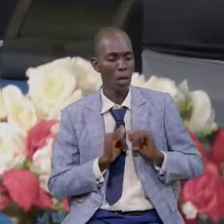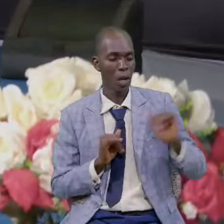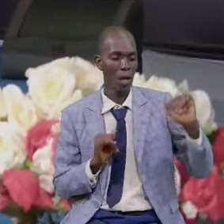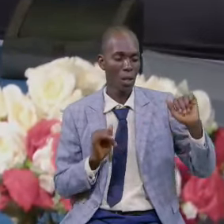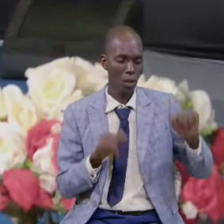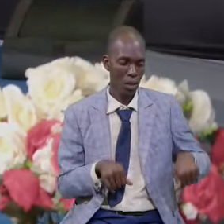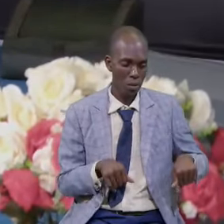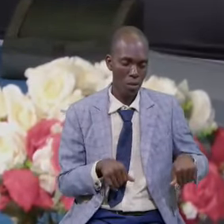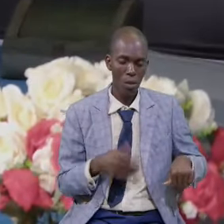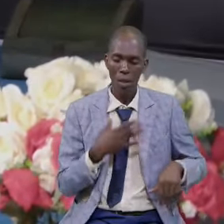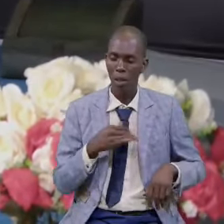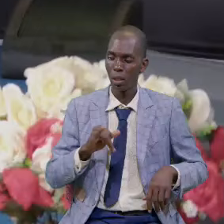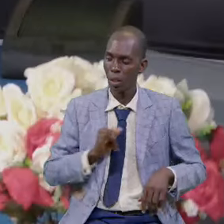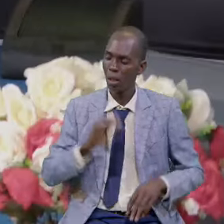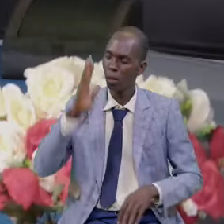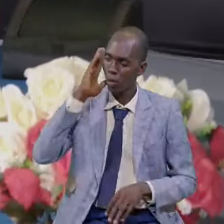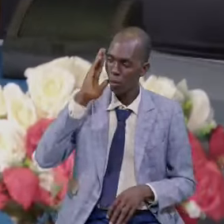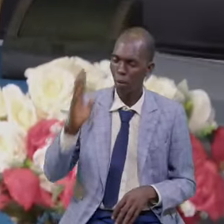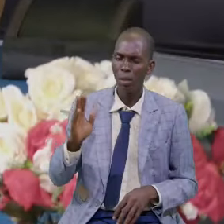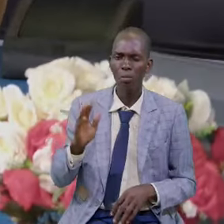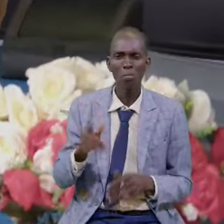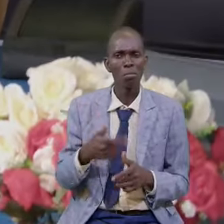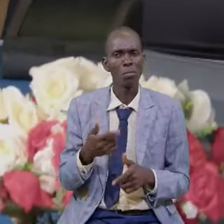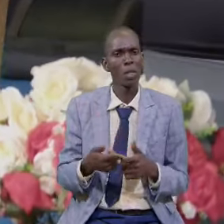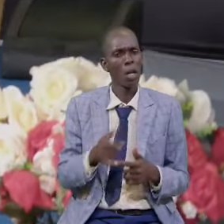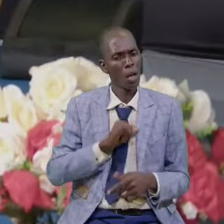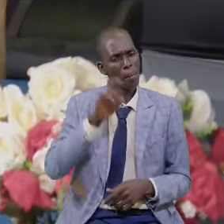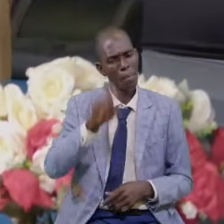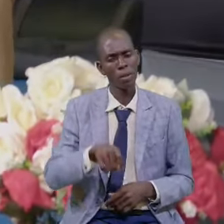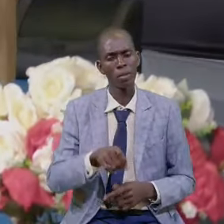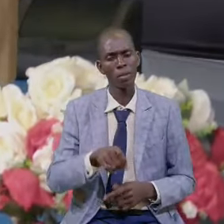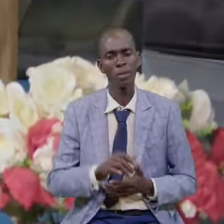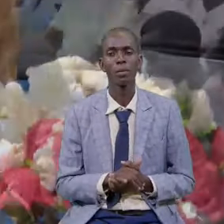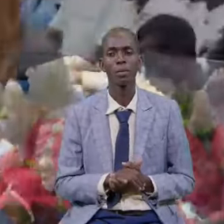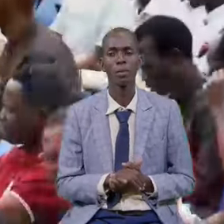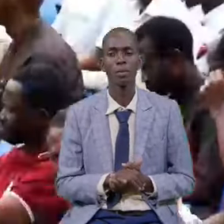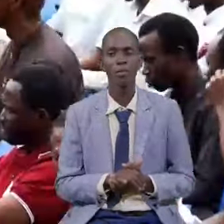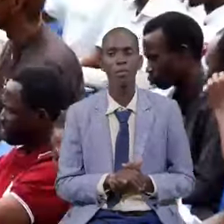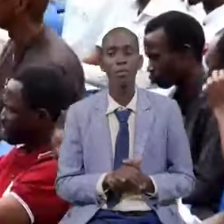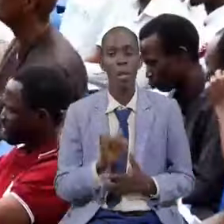will, then I must. I must.